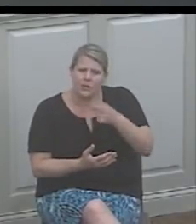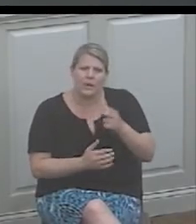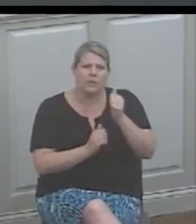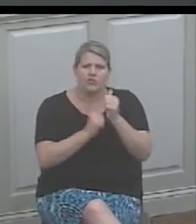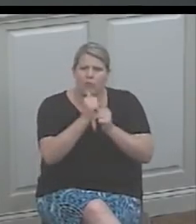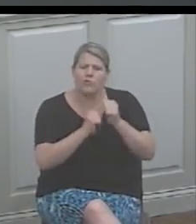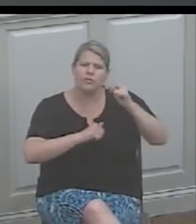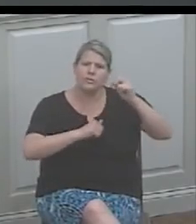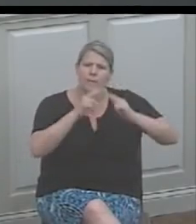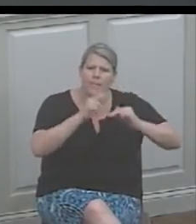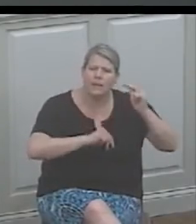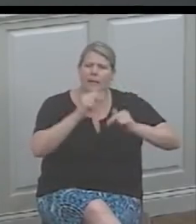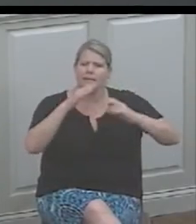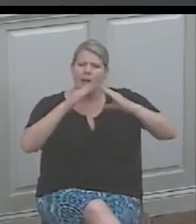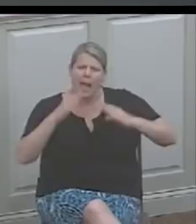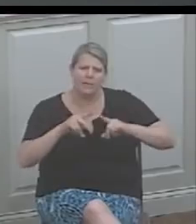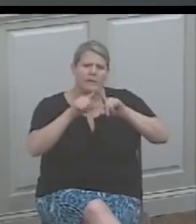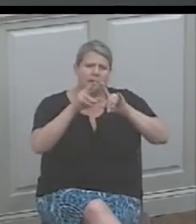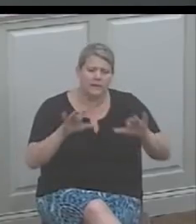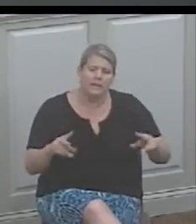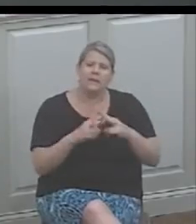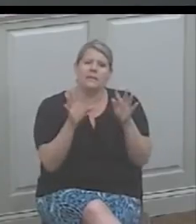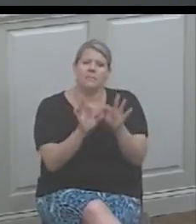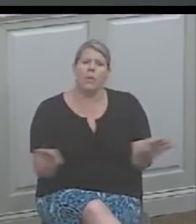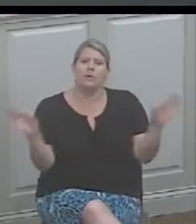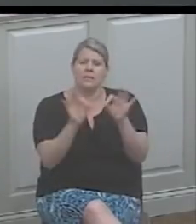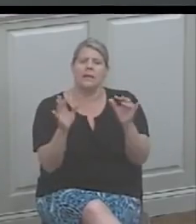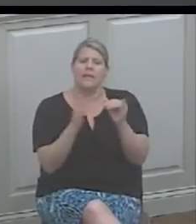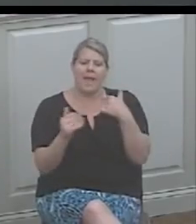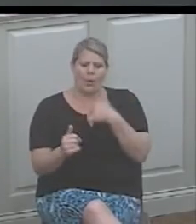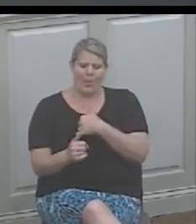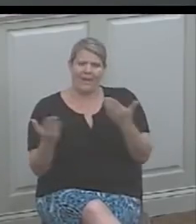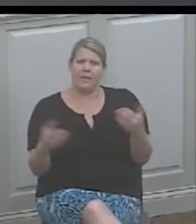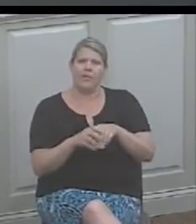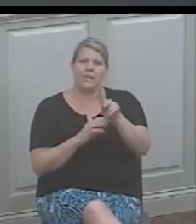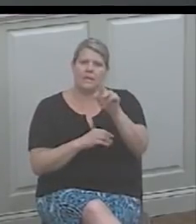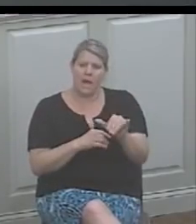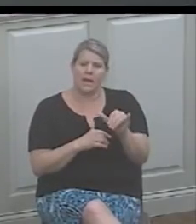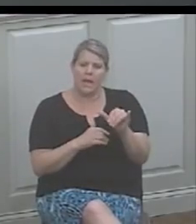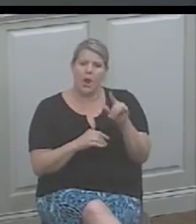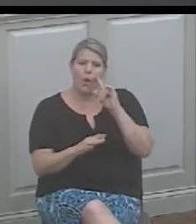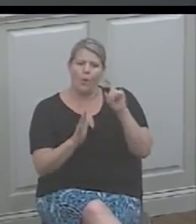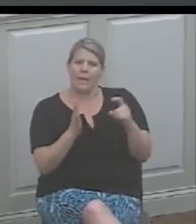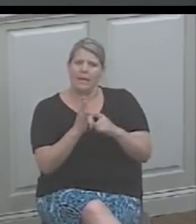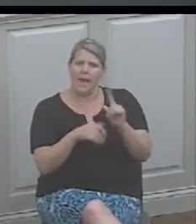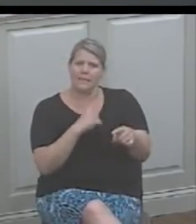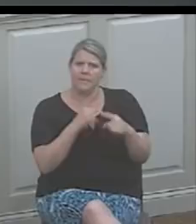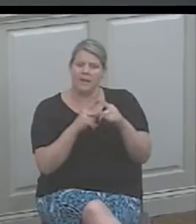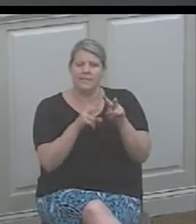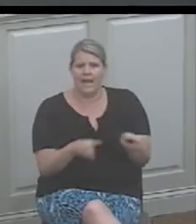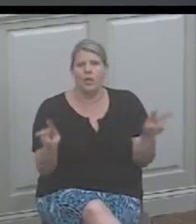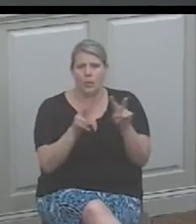structures, and places, it is important that citizens of the Commonwealth recognize and value this heritage. Now, therefore, I,